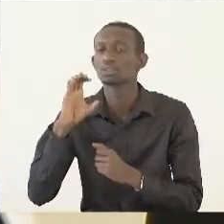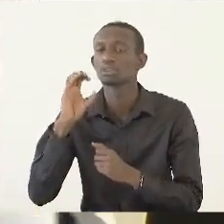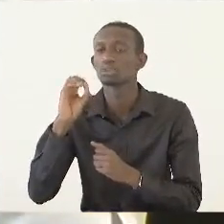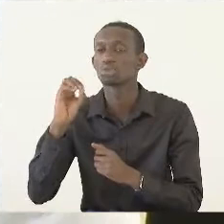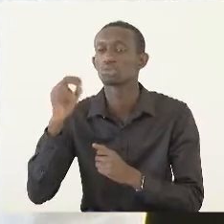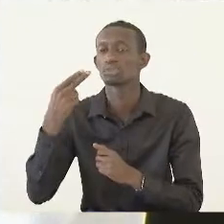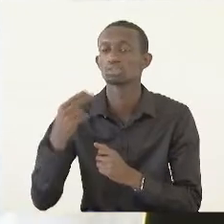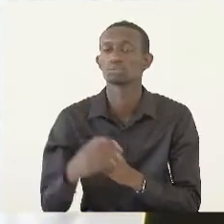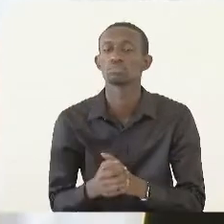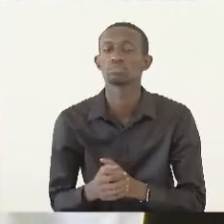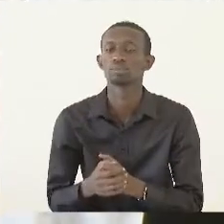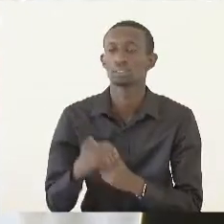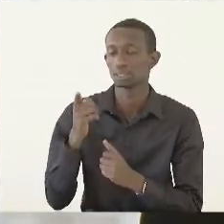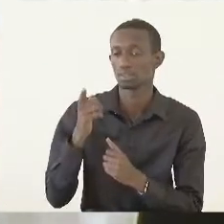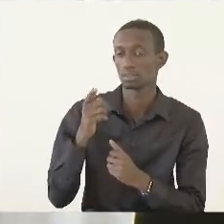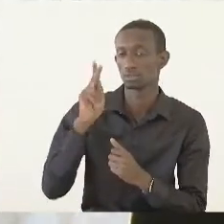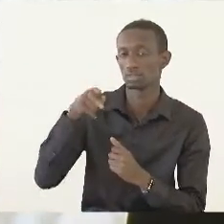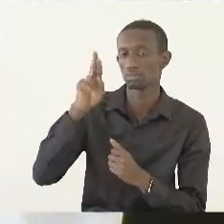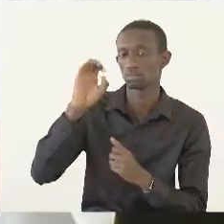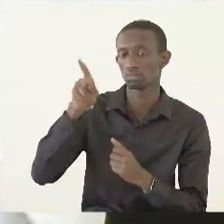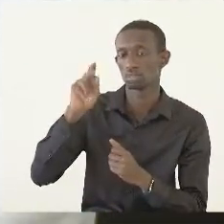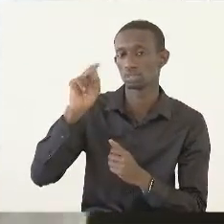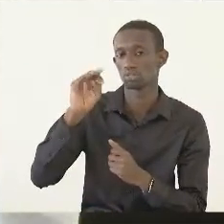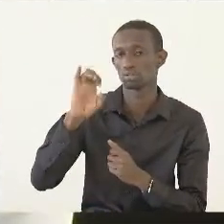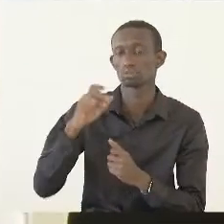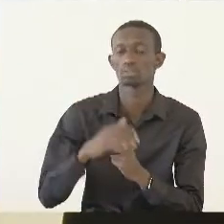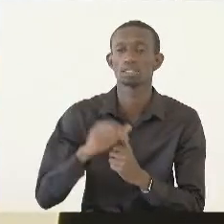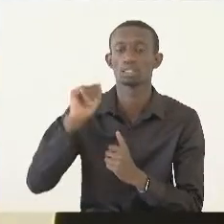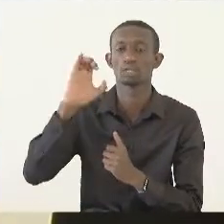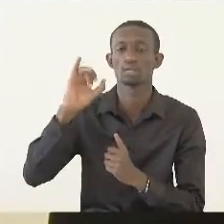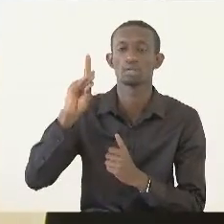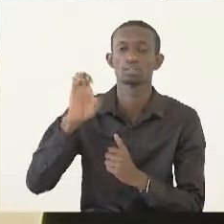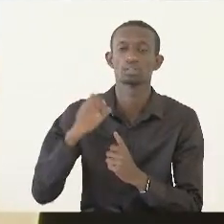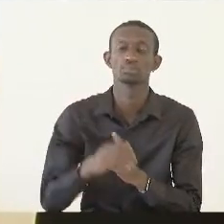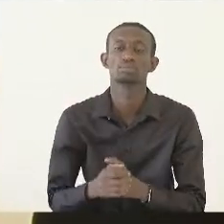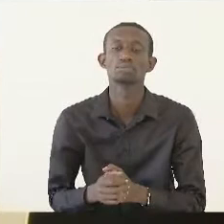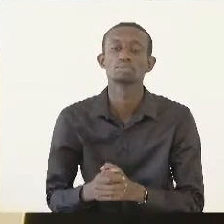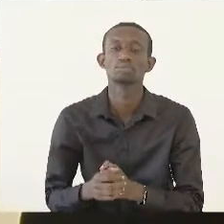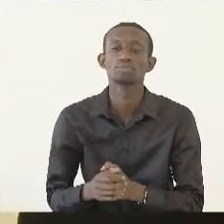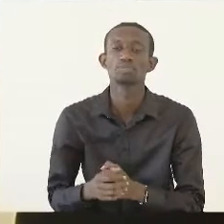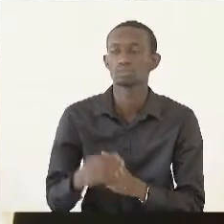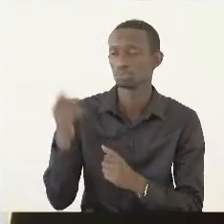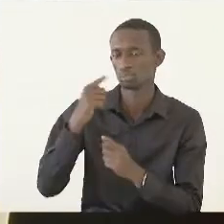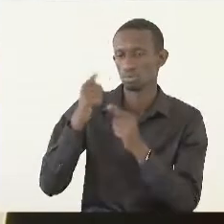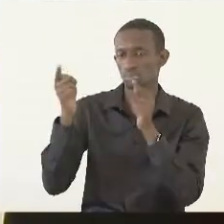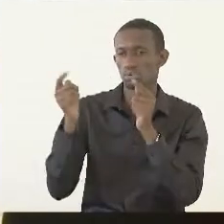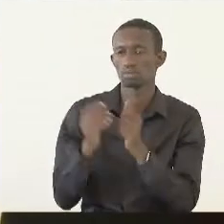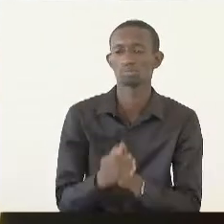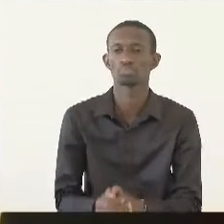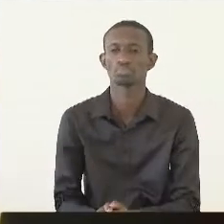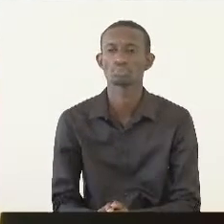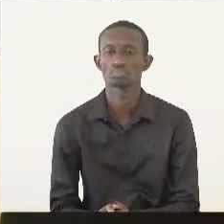COOH. So this is a propanoic acid. This is a propanoic acid. So this one would be